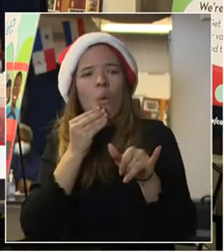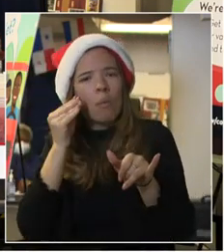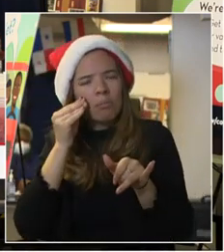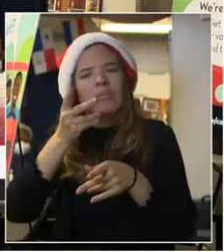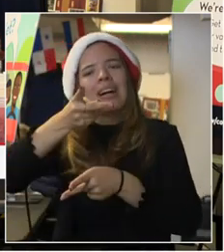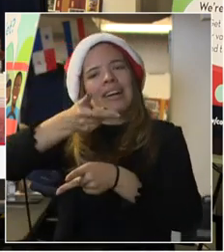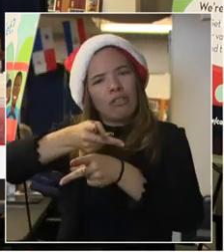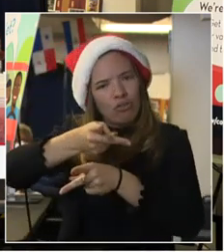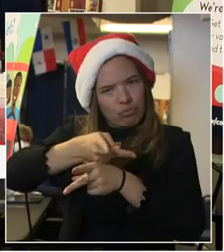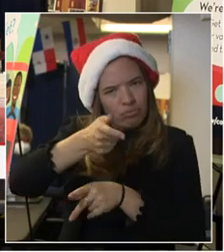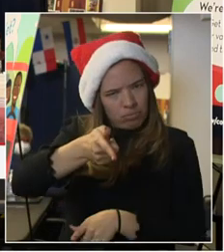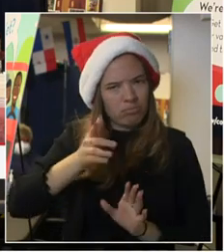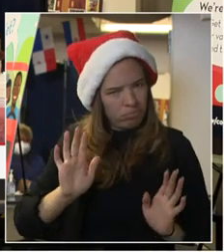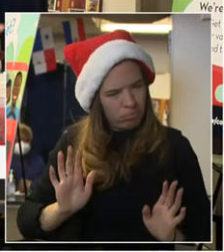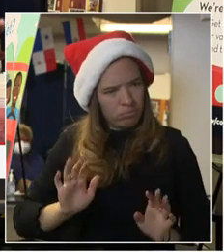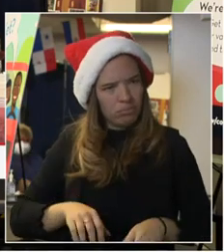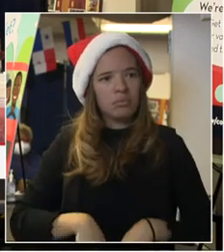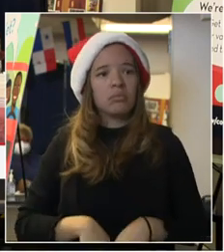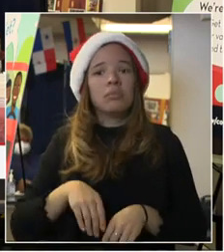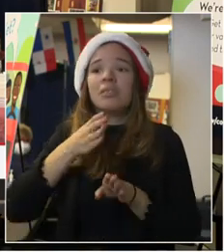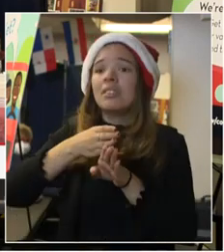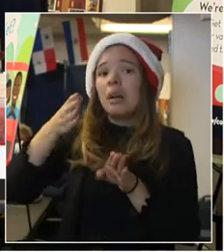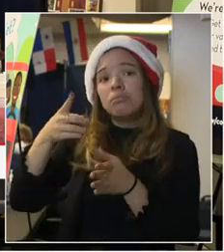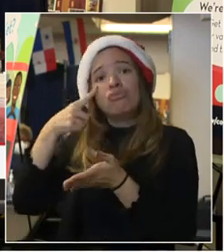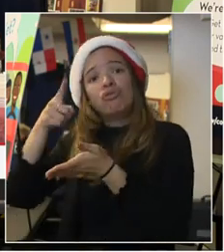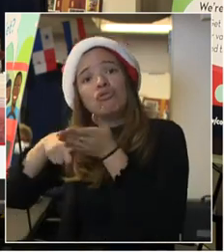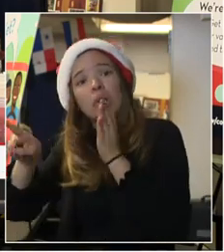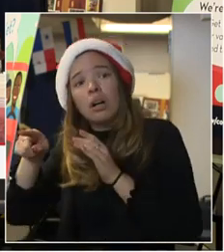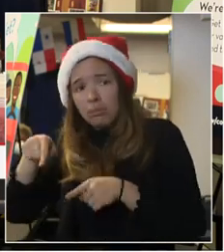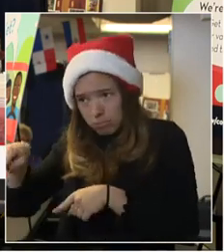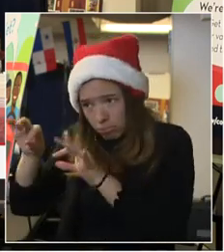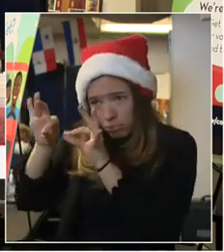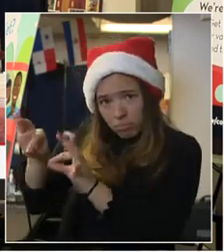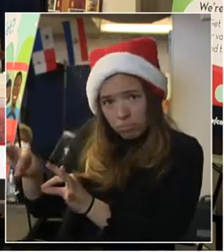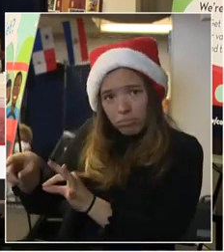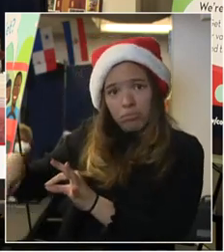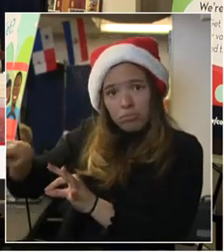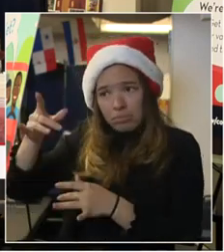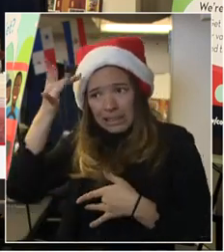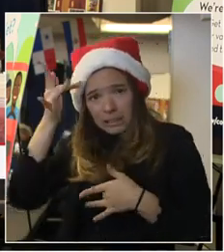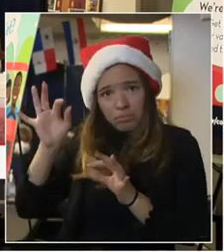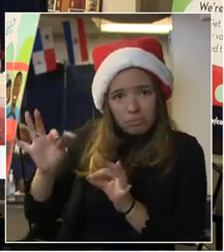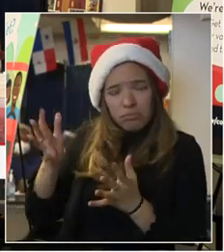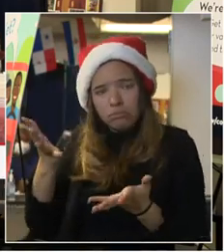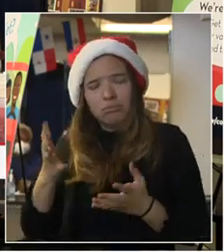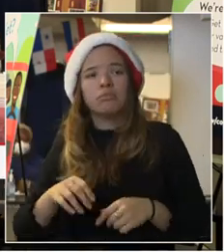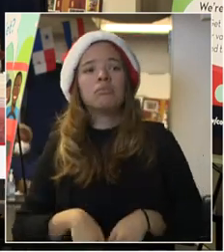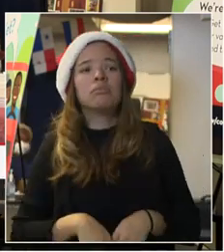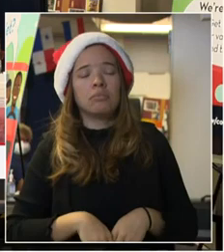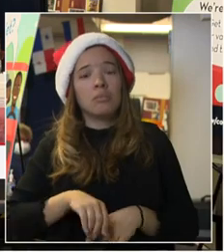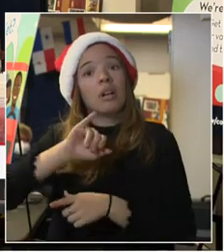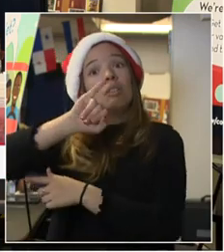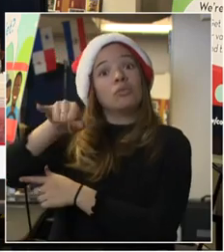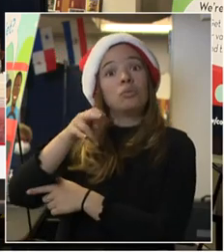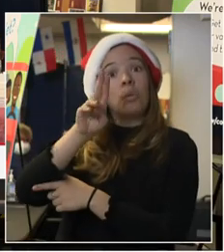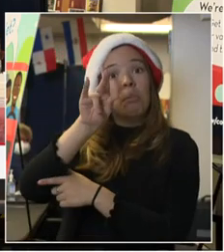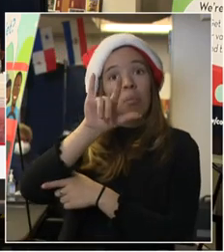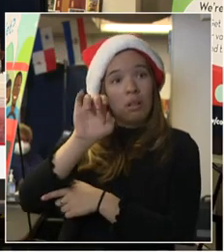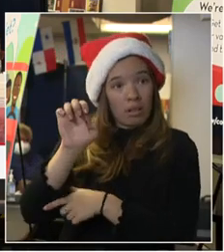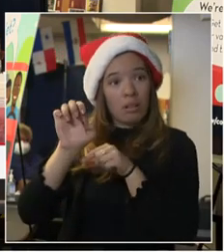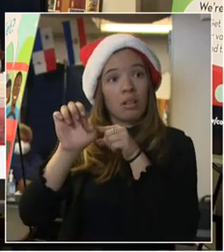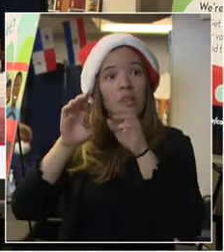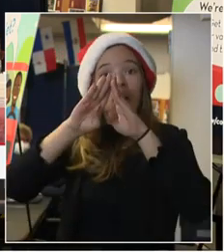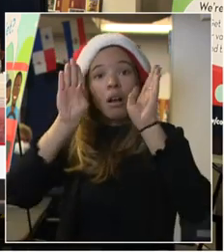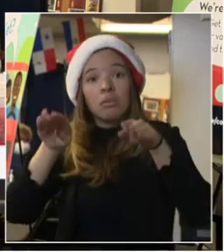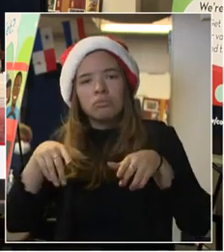In checking on your neighbors, and I hear Jubilee Housing, as I heard this morning, does wellness checks for older residents. That